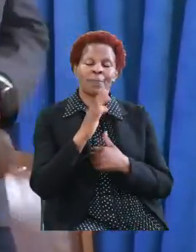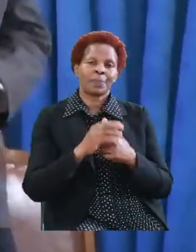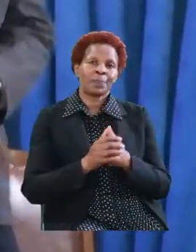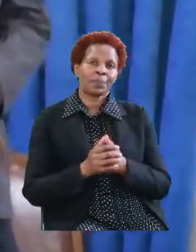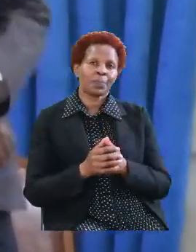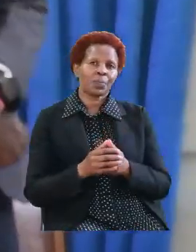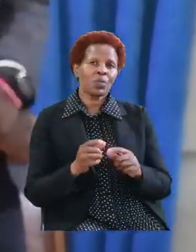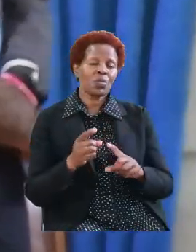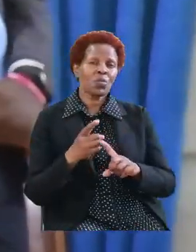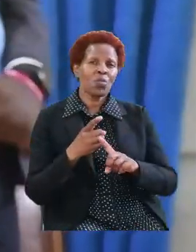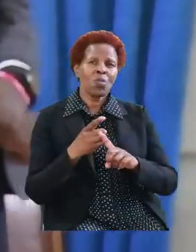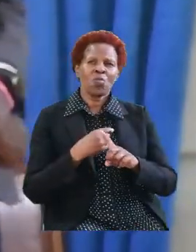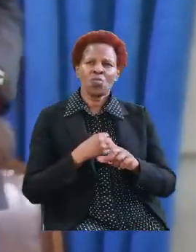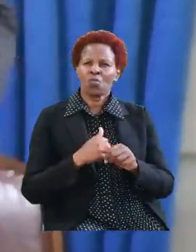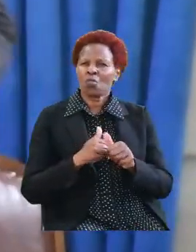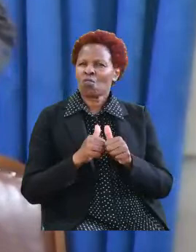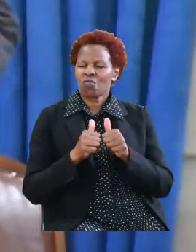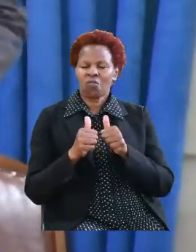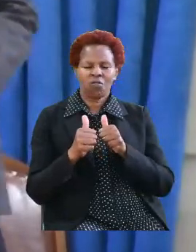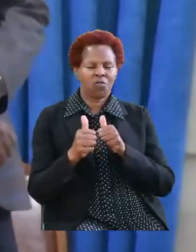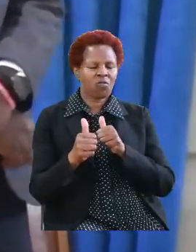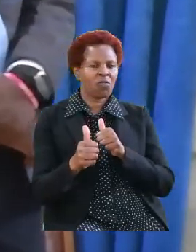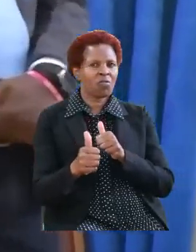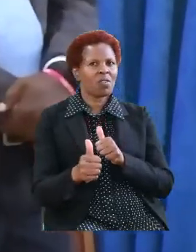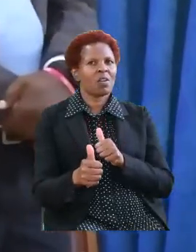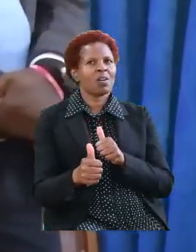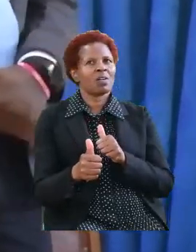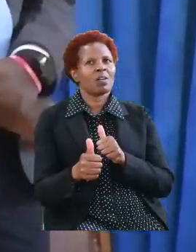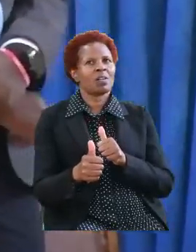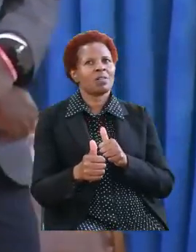okutoka mbali,